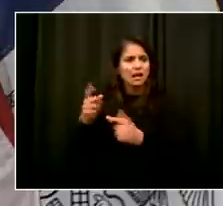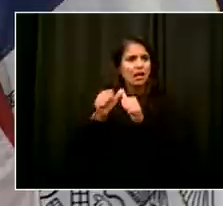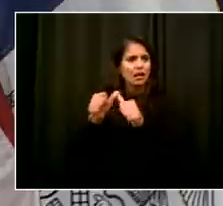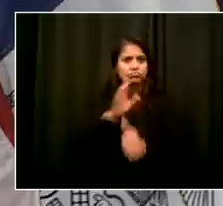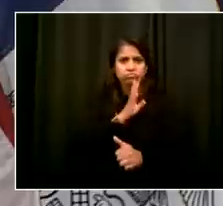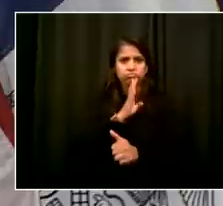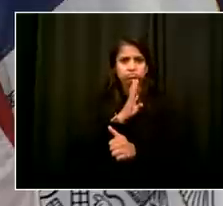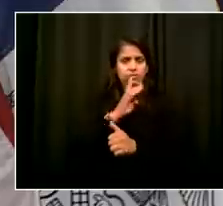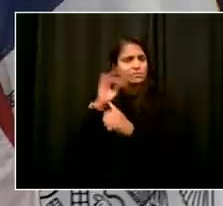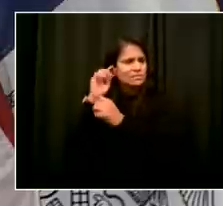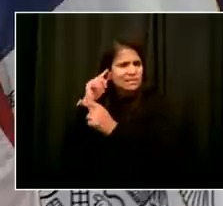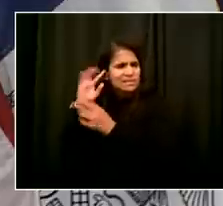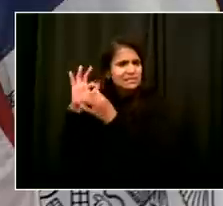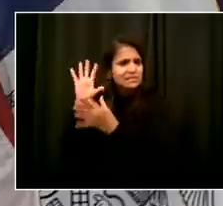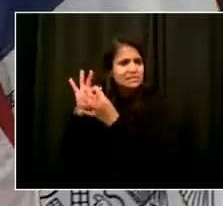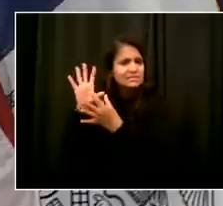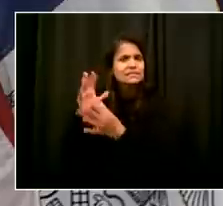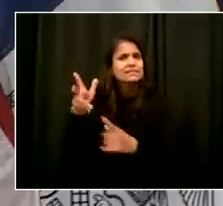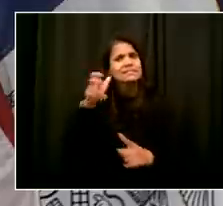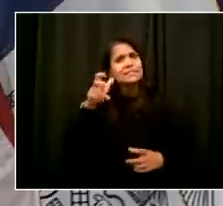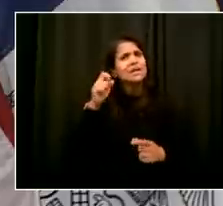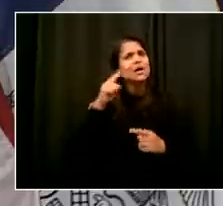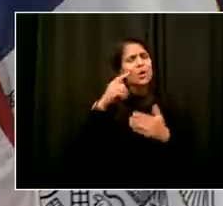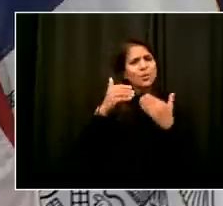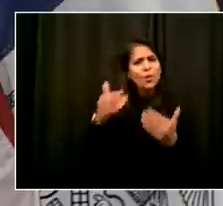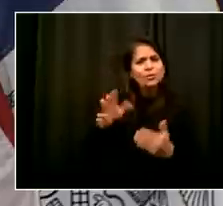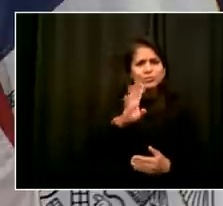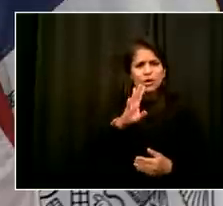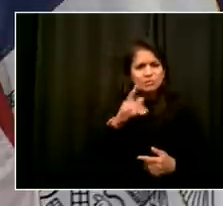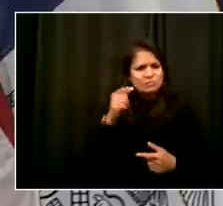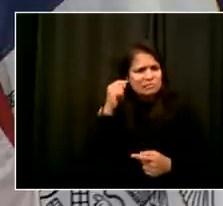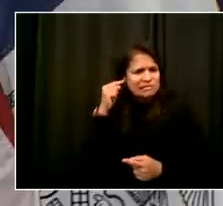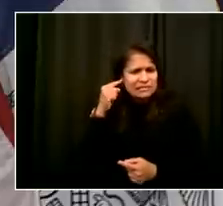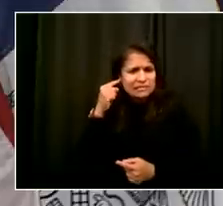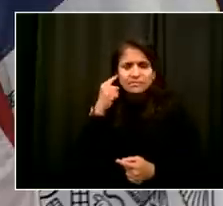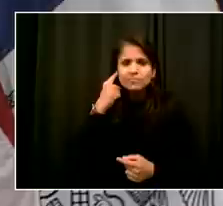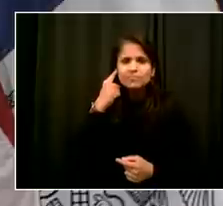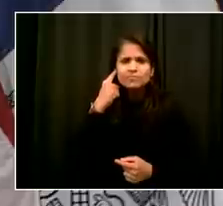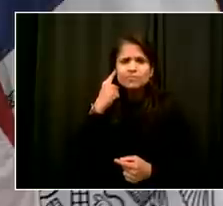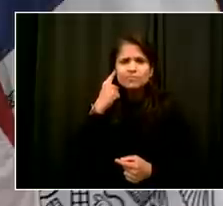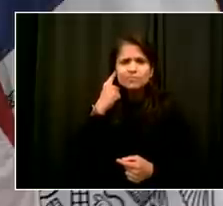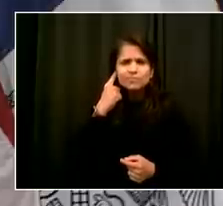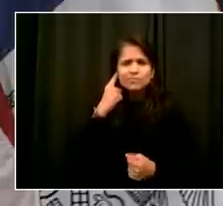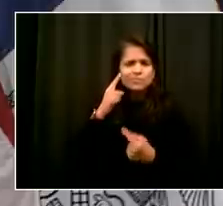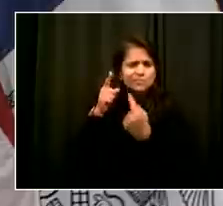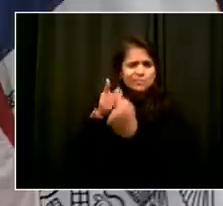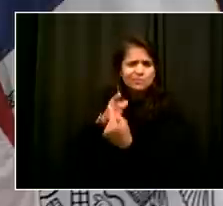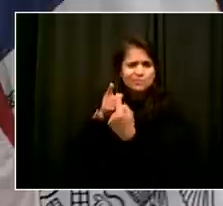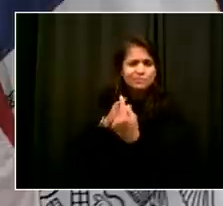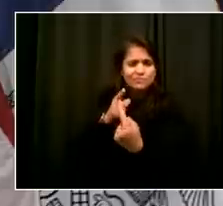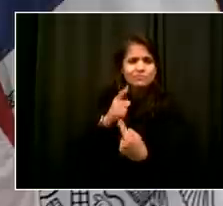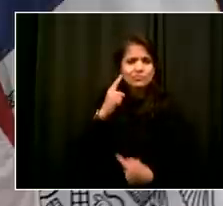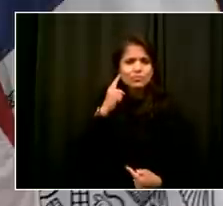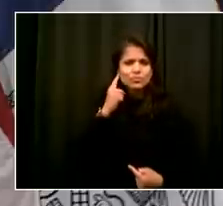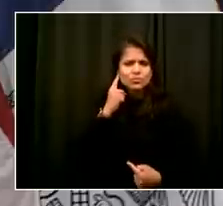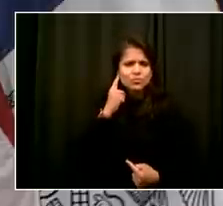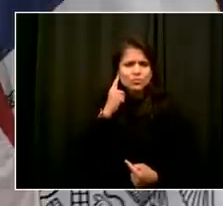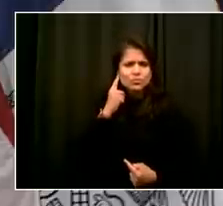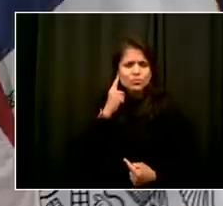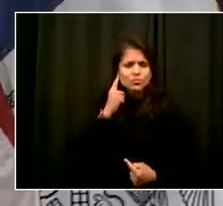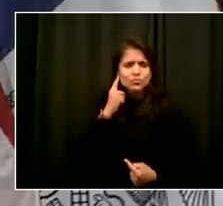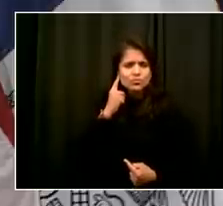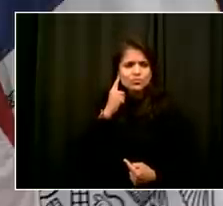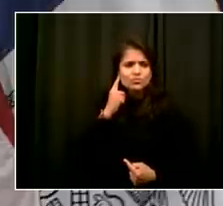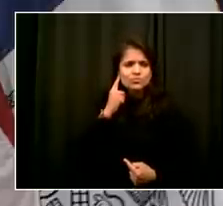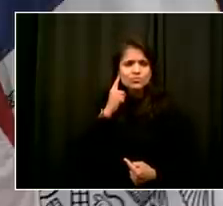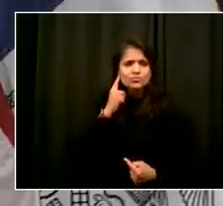Yeah, keep talking. Okay, yeah, so every Friday, the mosque has a lot of congregation,